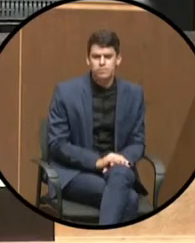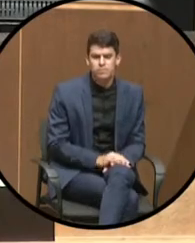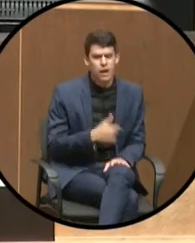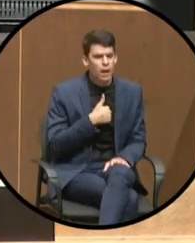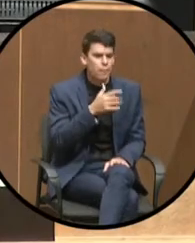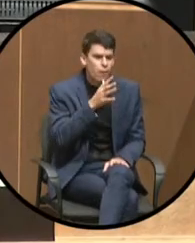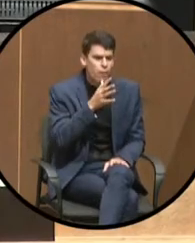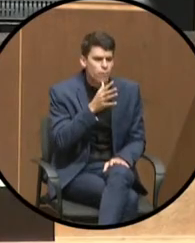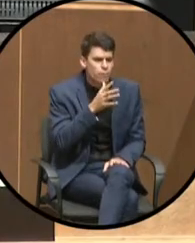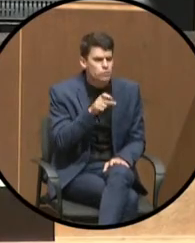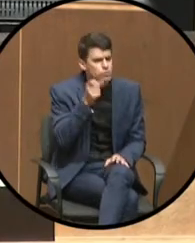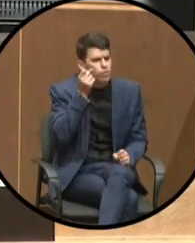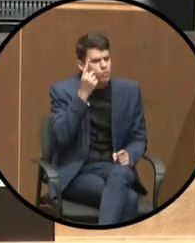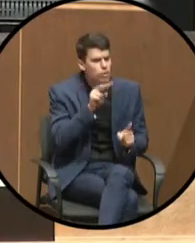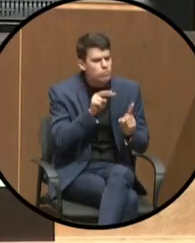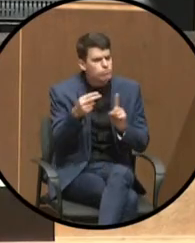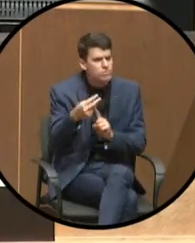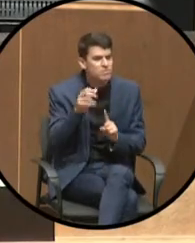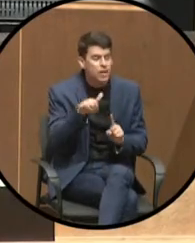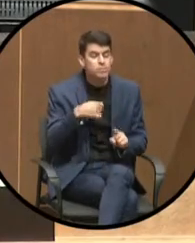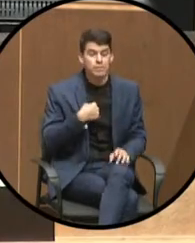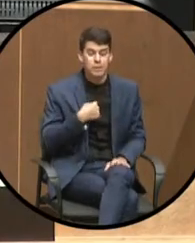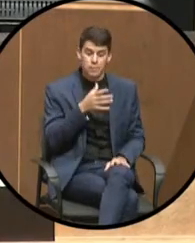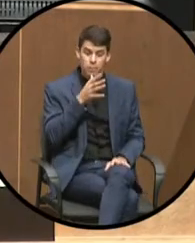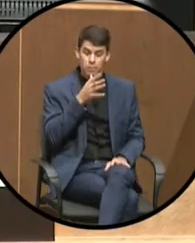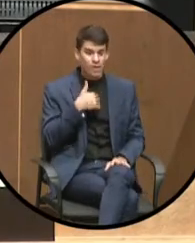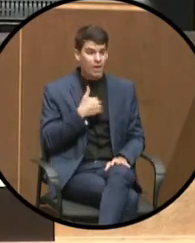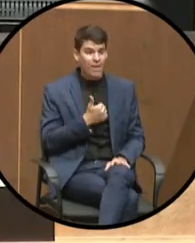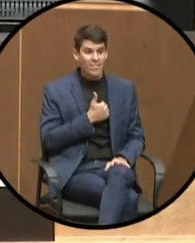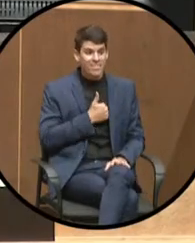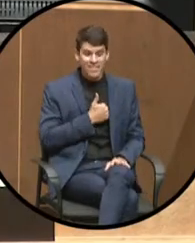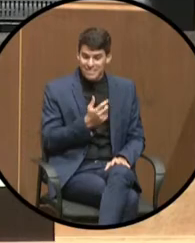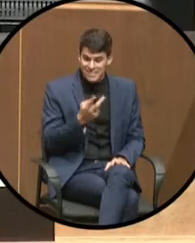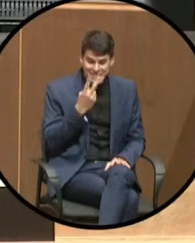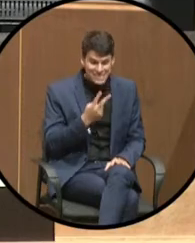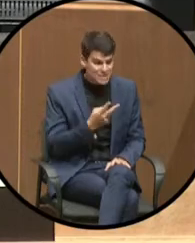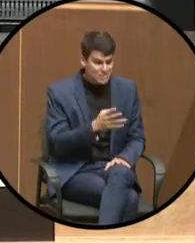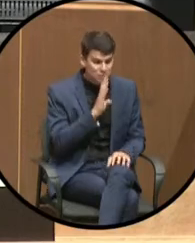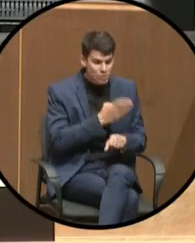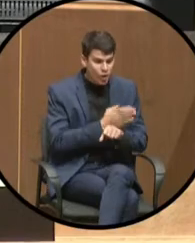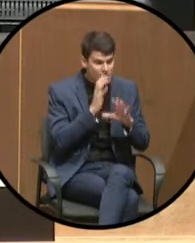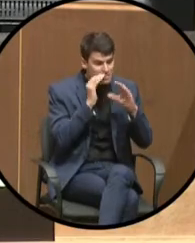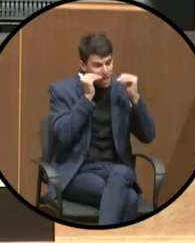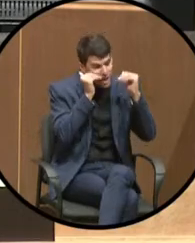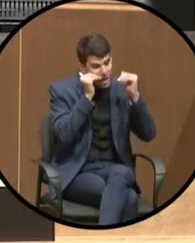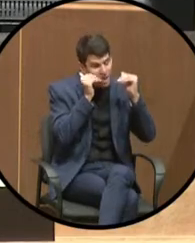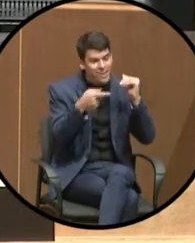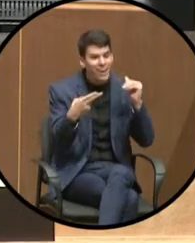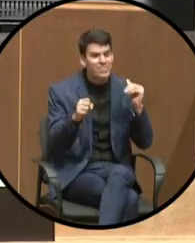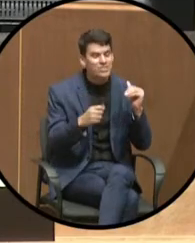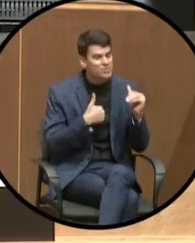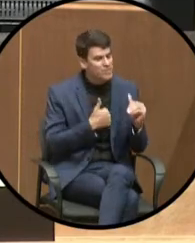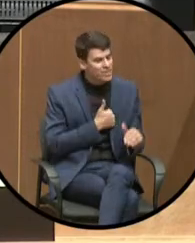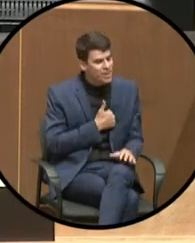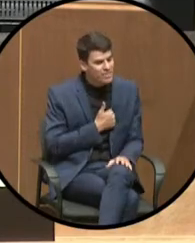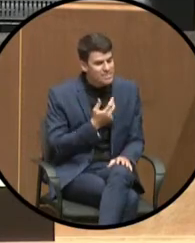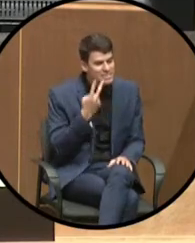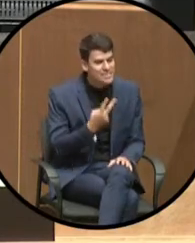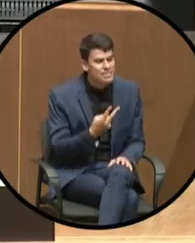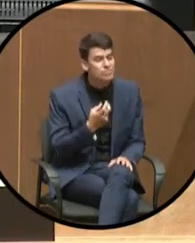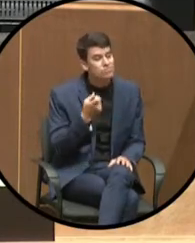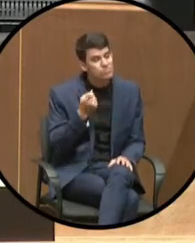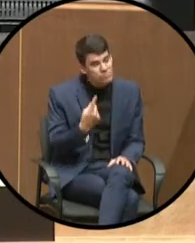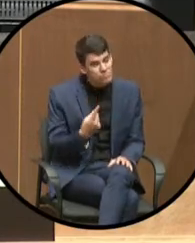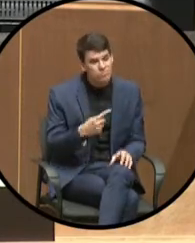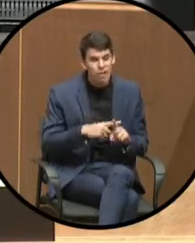I'm a mom. So as a mother, I would love to see the smile of my daughter in high school, of course,